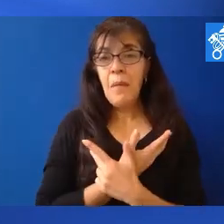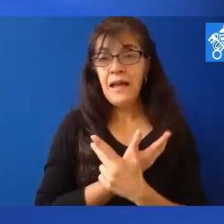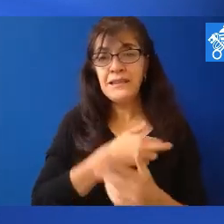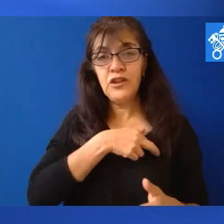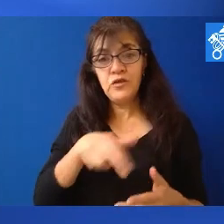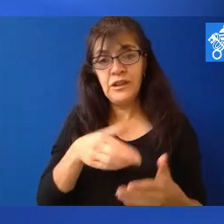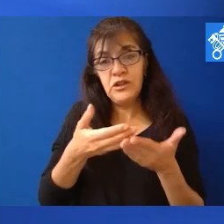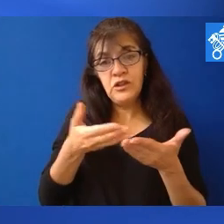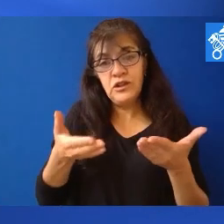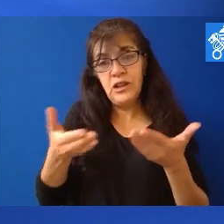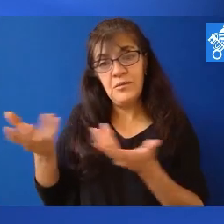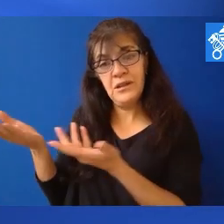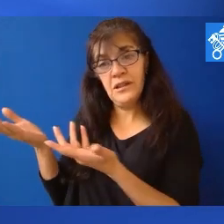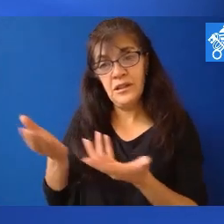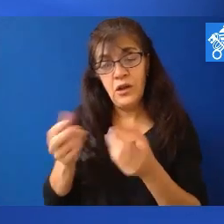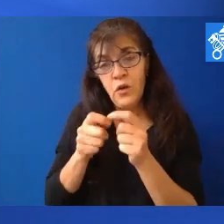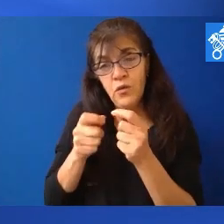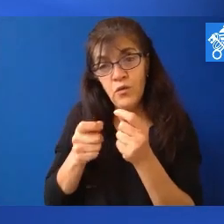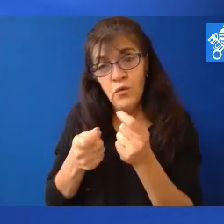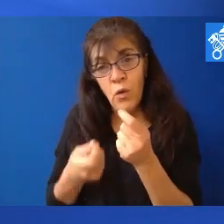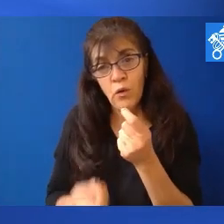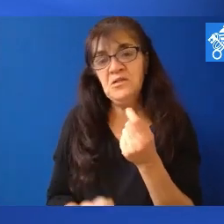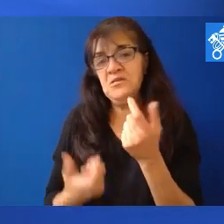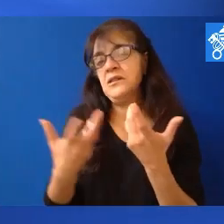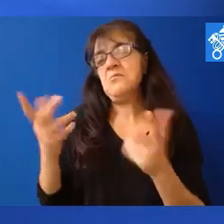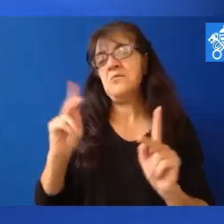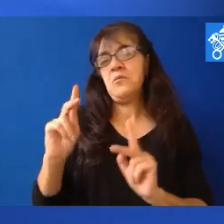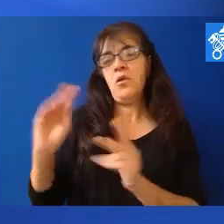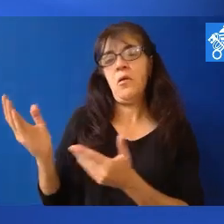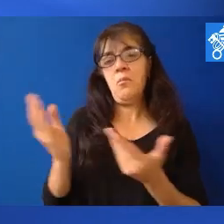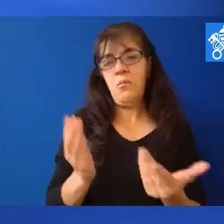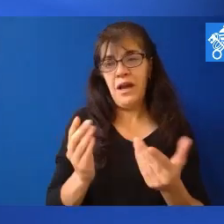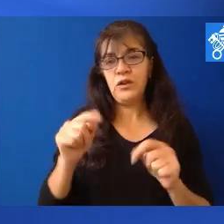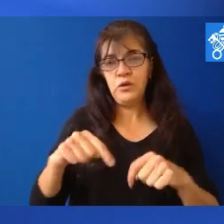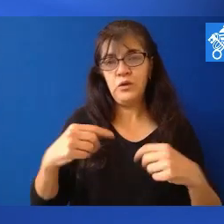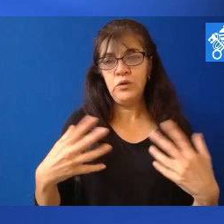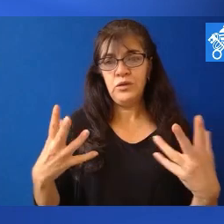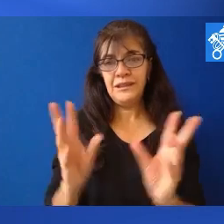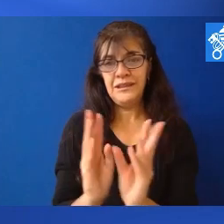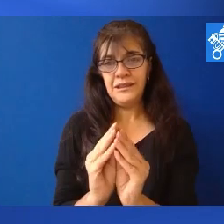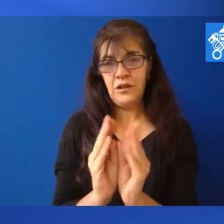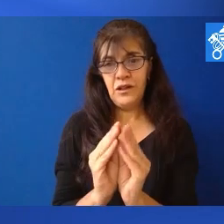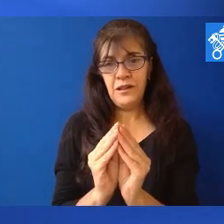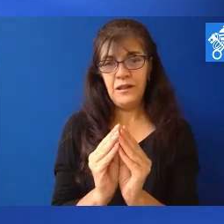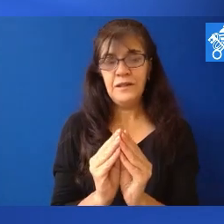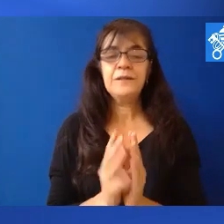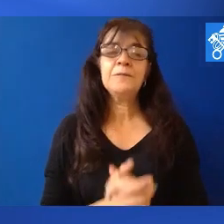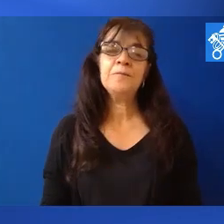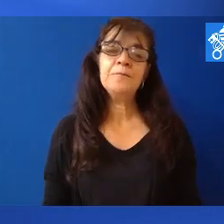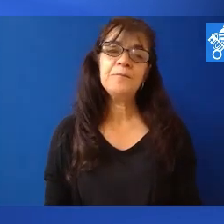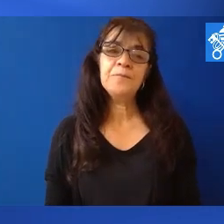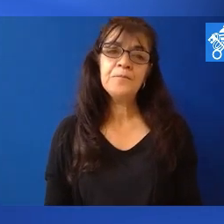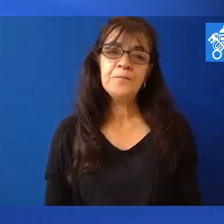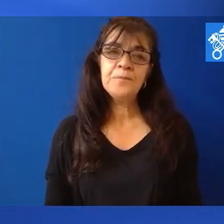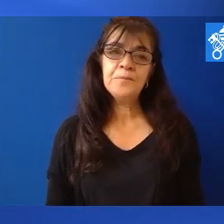The Pope blesses religious articles such as rosary beads that the people bring with them to